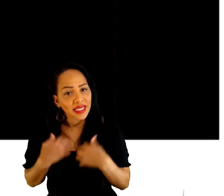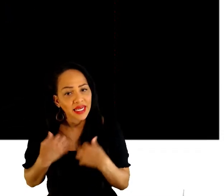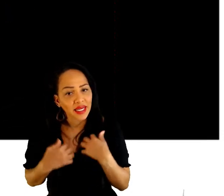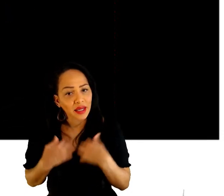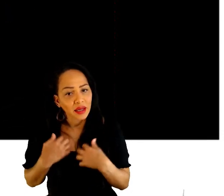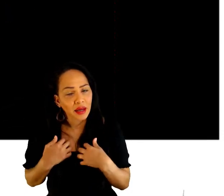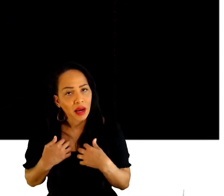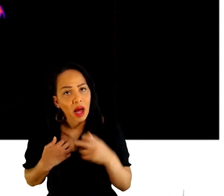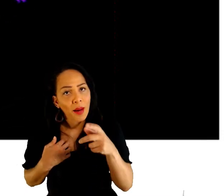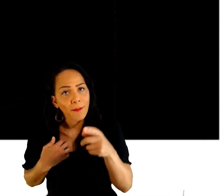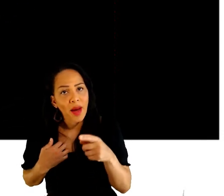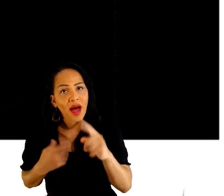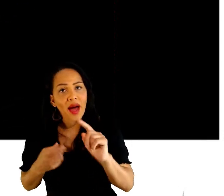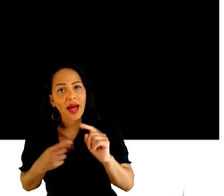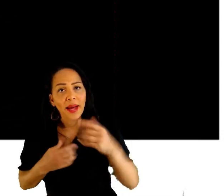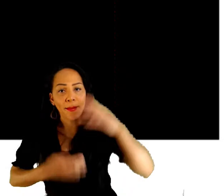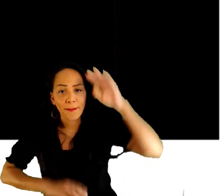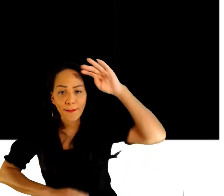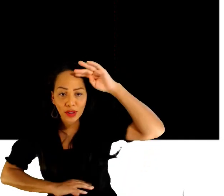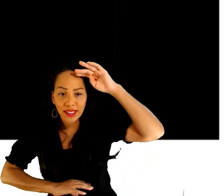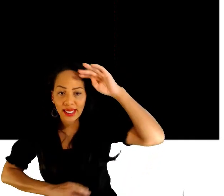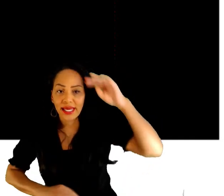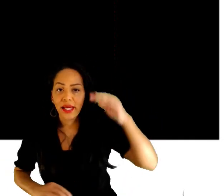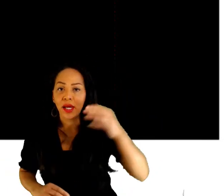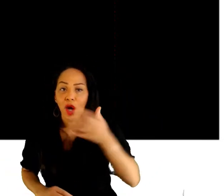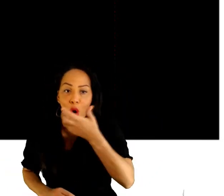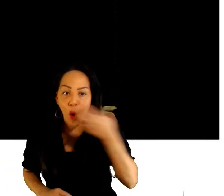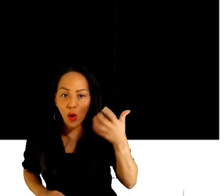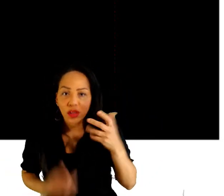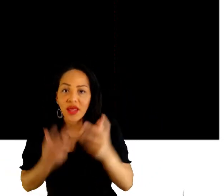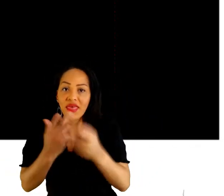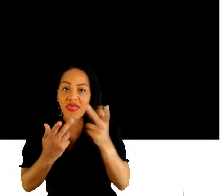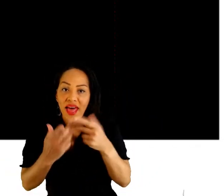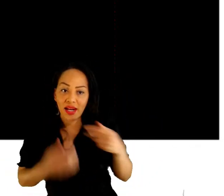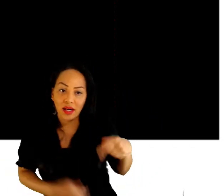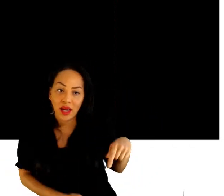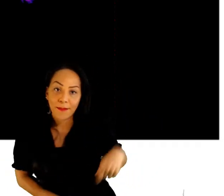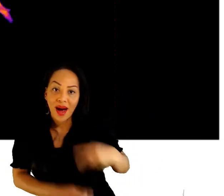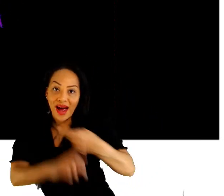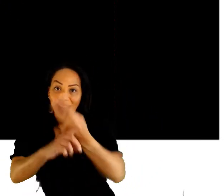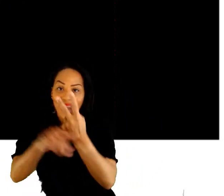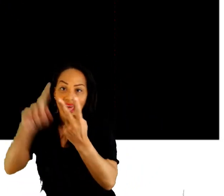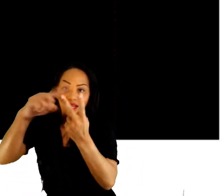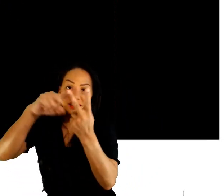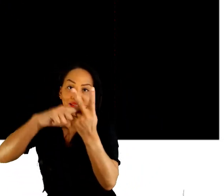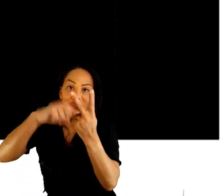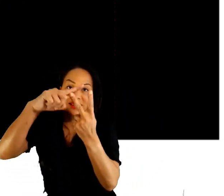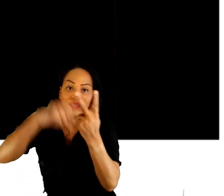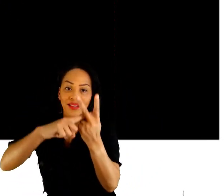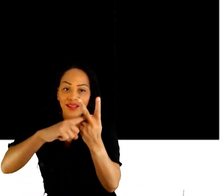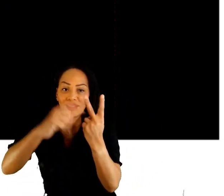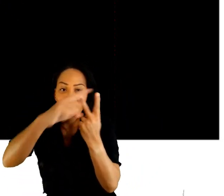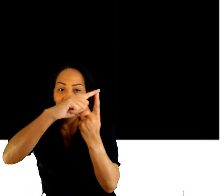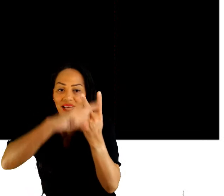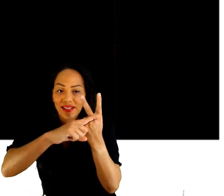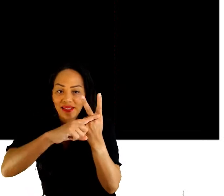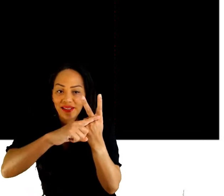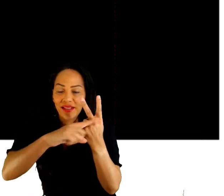hot, and then my whole lower body becomes colder, which is how I experience it too.